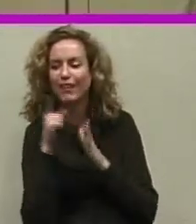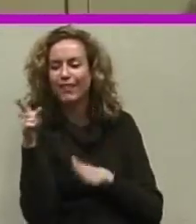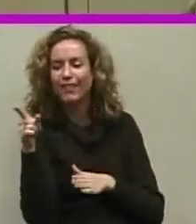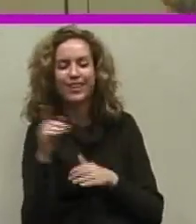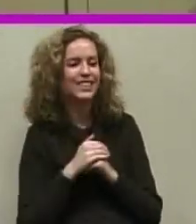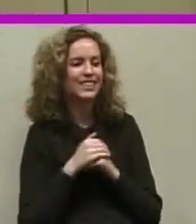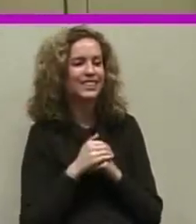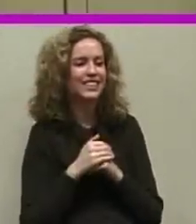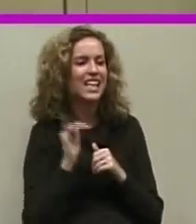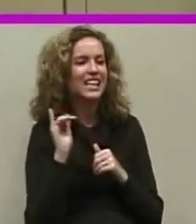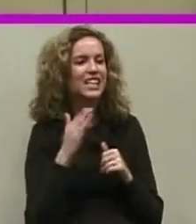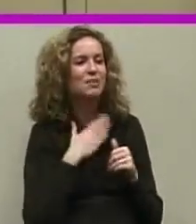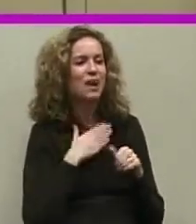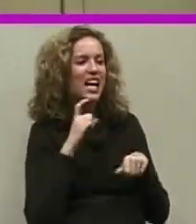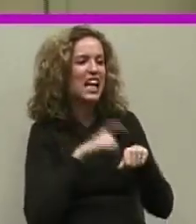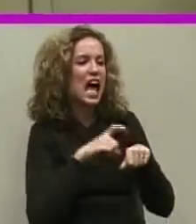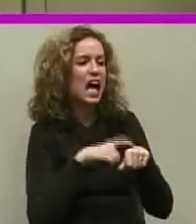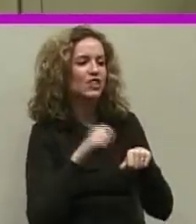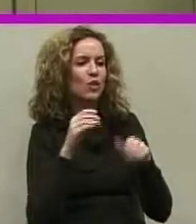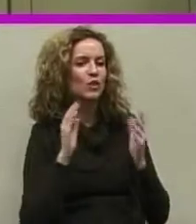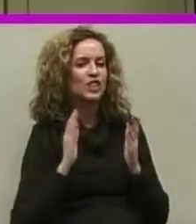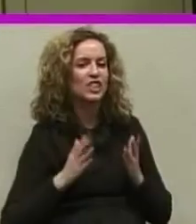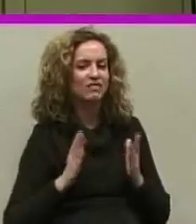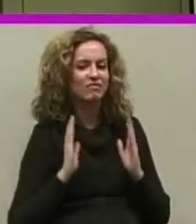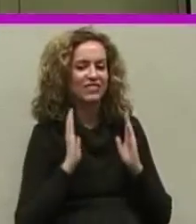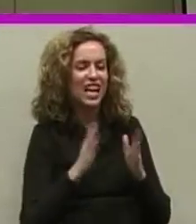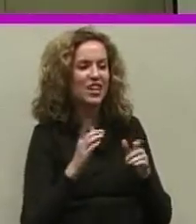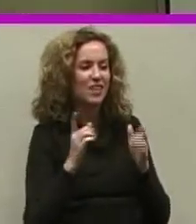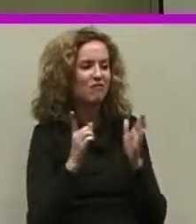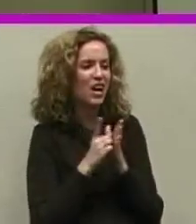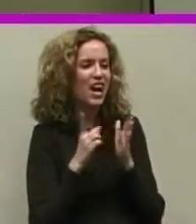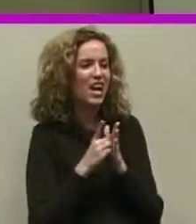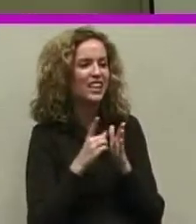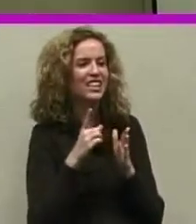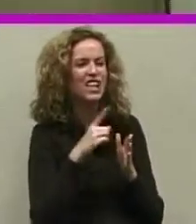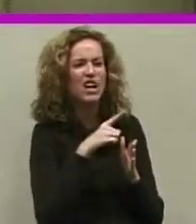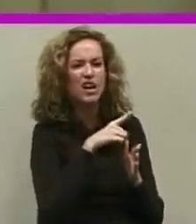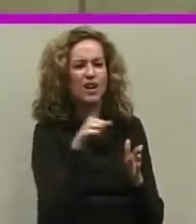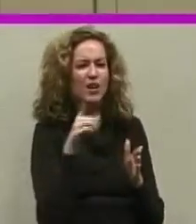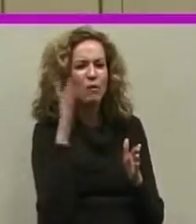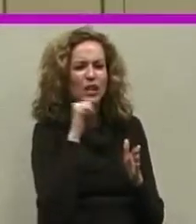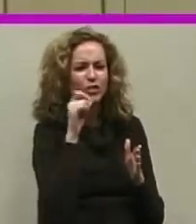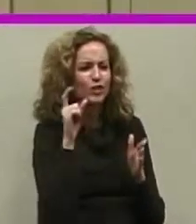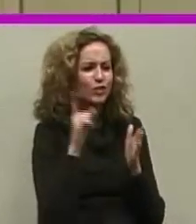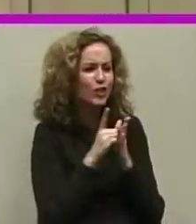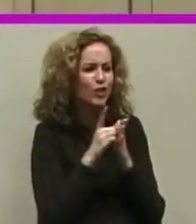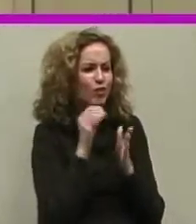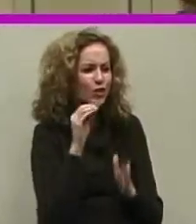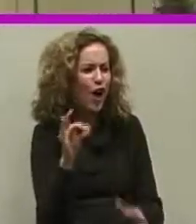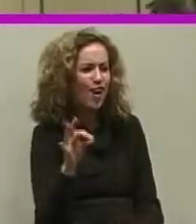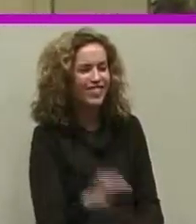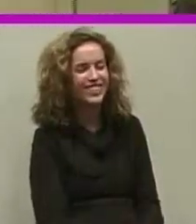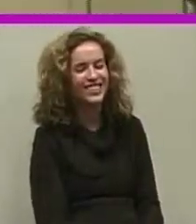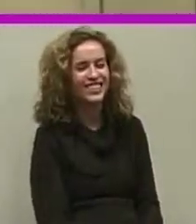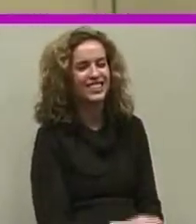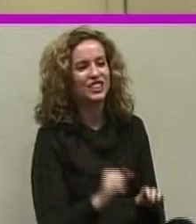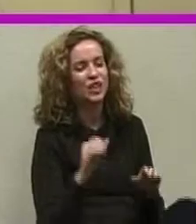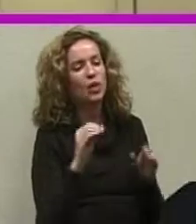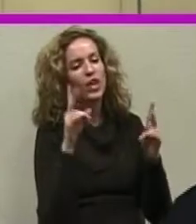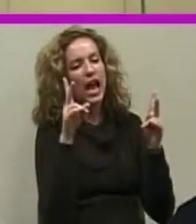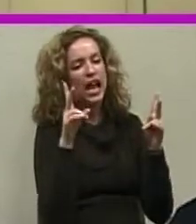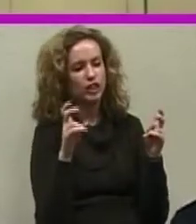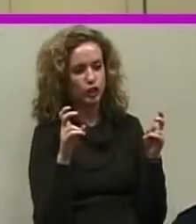That's my only clock. We'll just let it ring. Why don't you people turn your phones on? Why do you know? But the issue